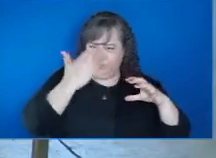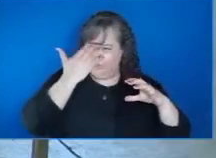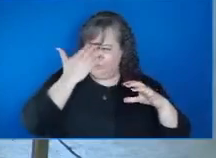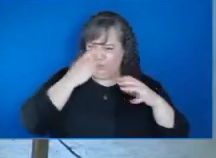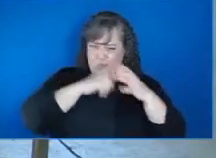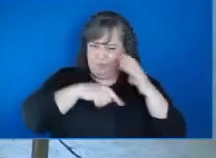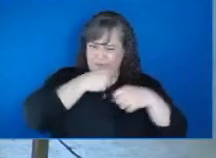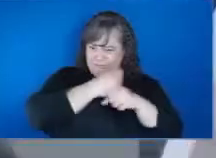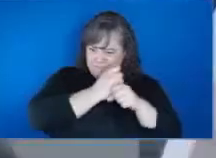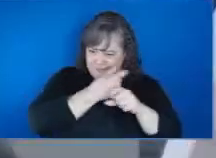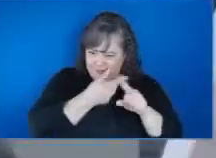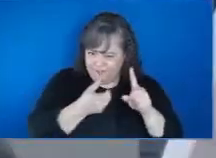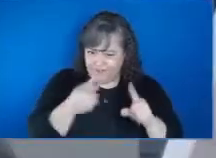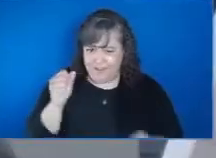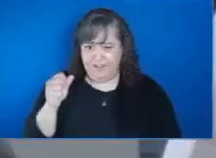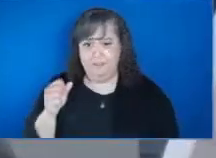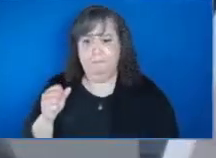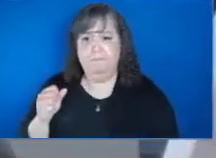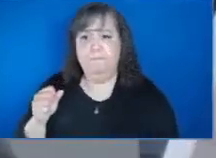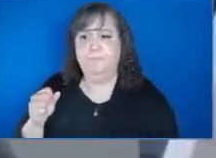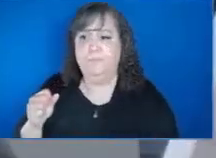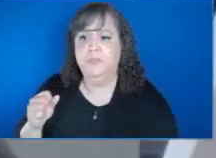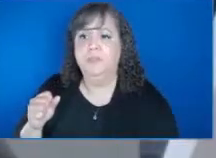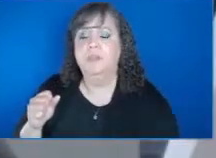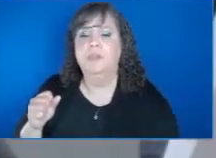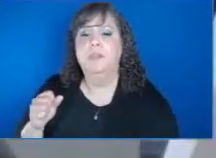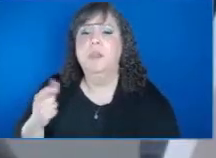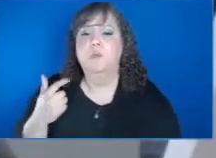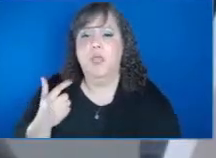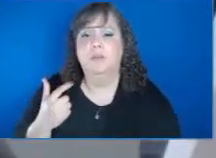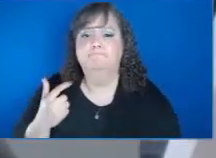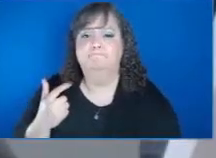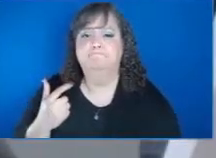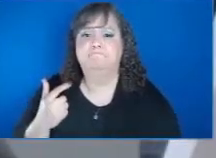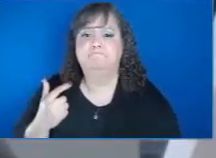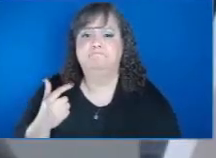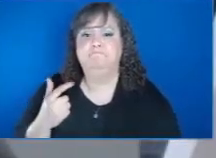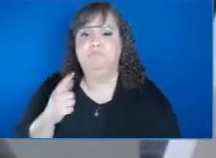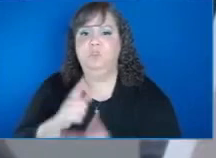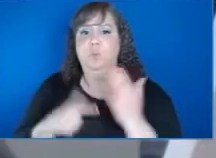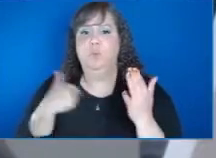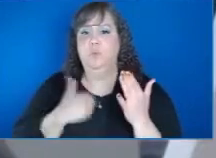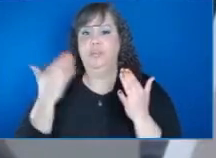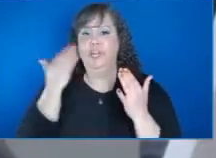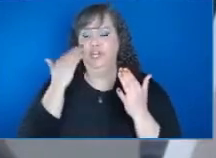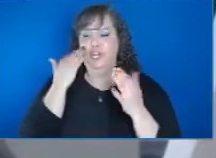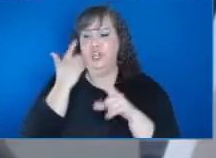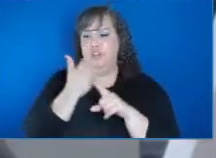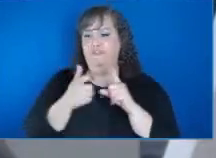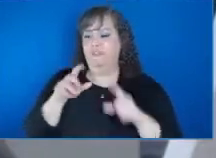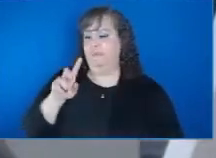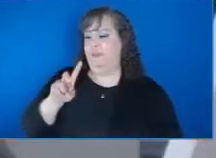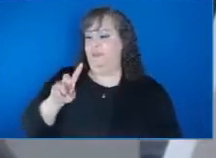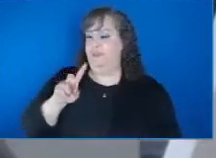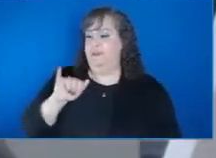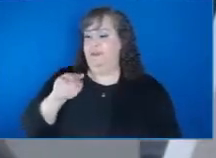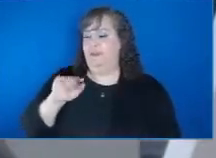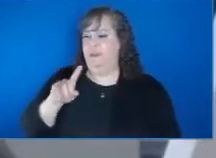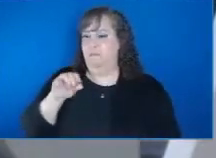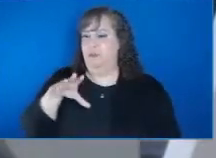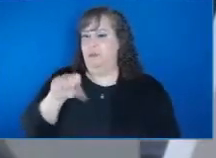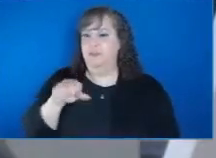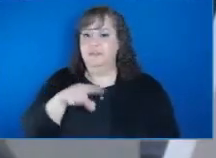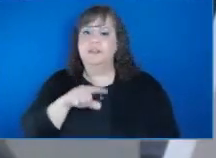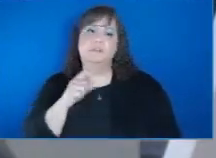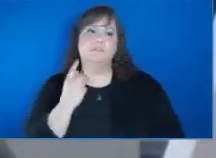know from ground-based observations, again, is the larger one, Didymos, is a S-type asteroid. It's an ordinary chondrite-type